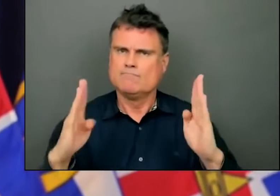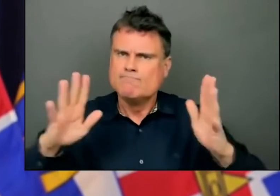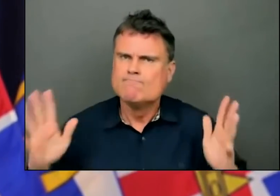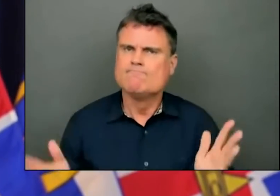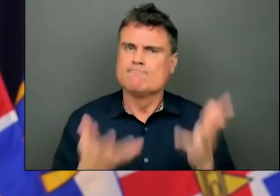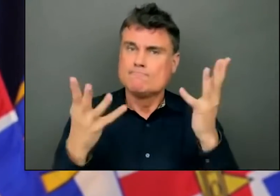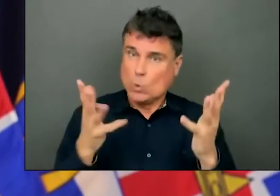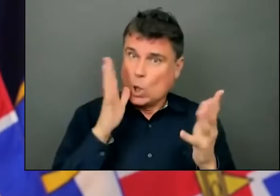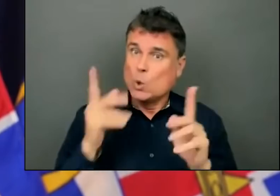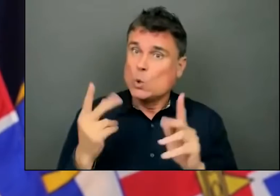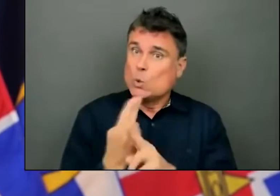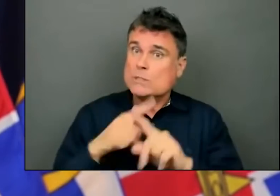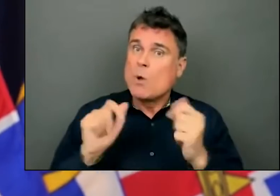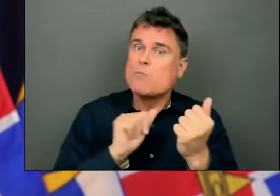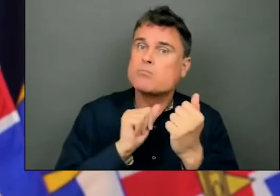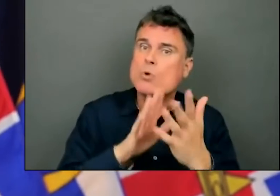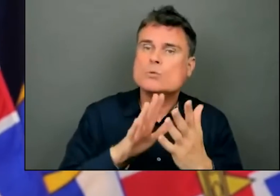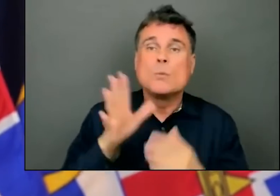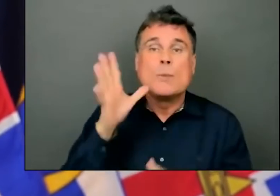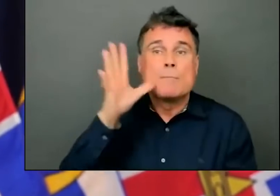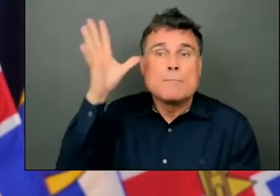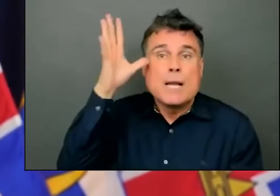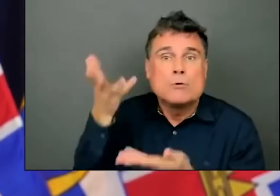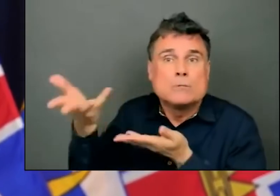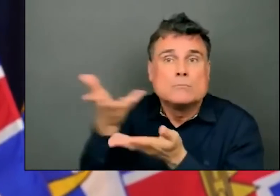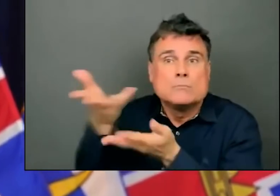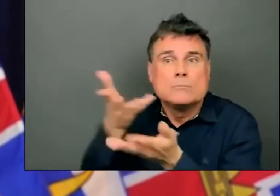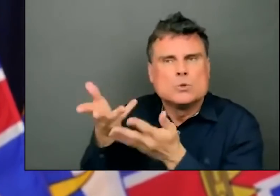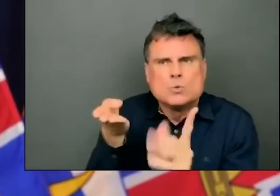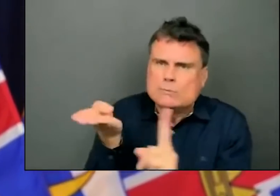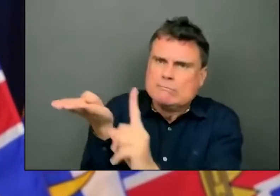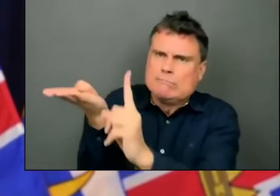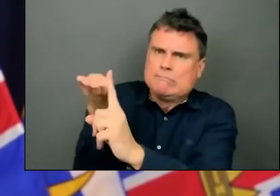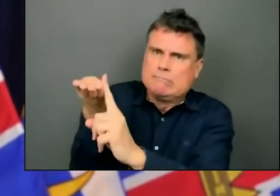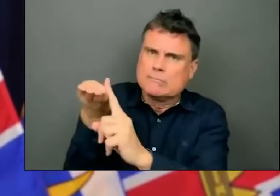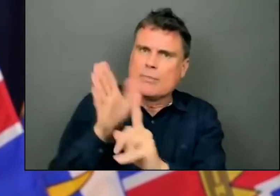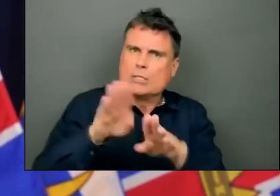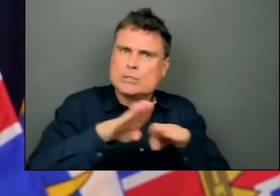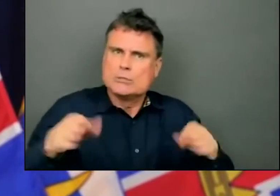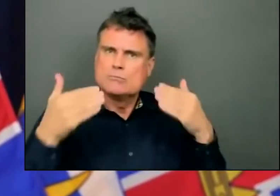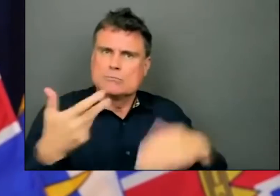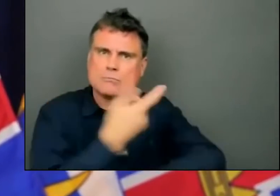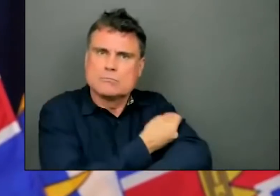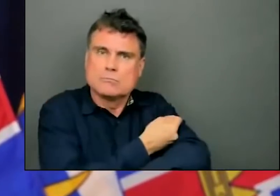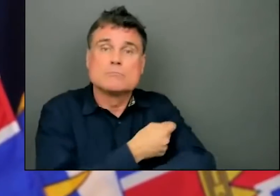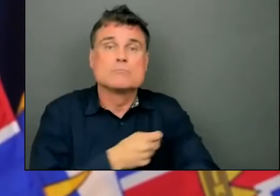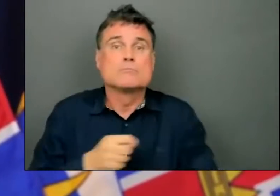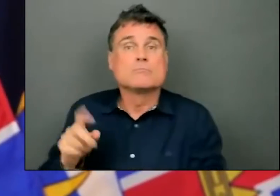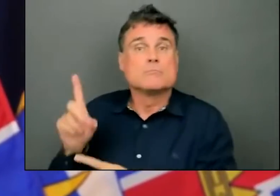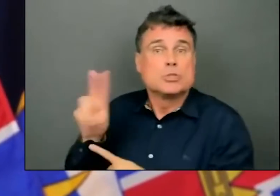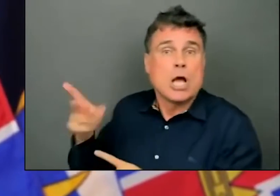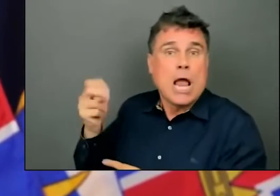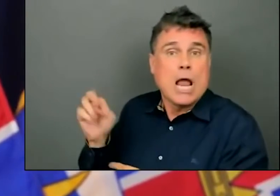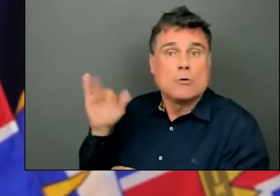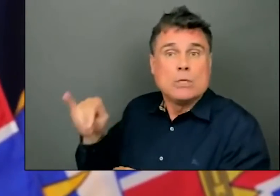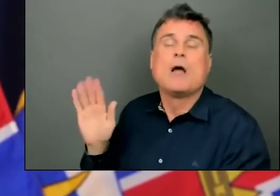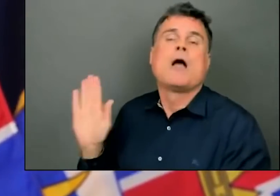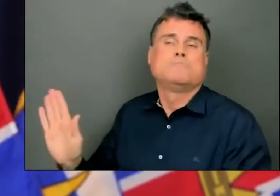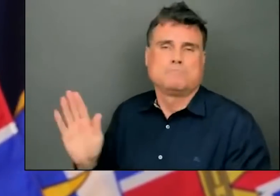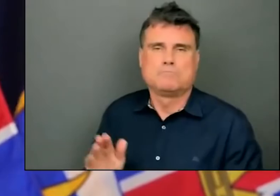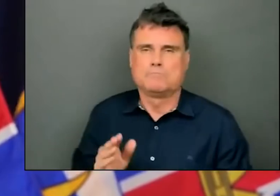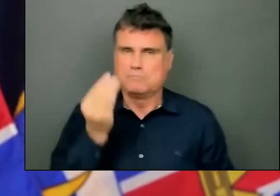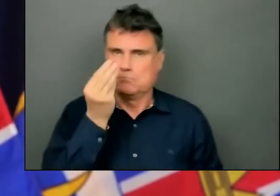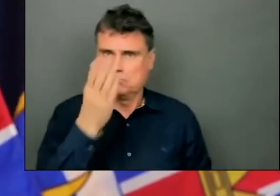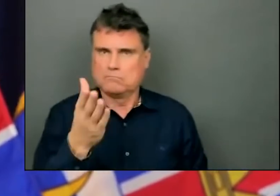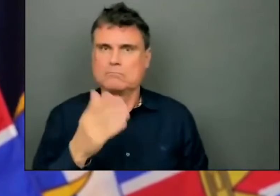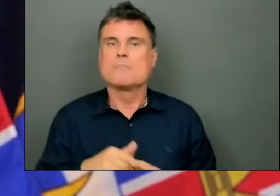strategy? Yeah, so, we had a very intentional strategy based on the information that we received from parents